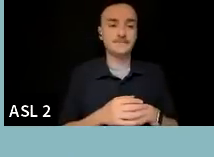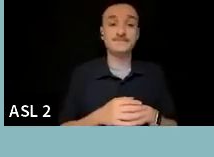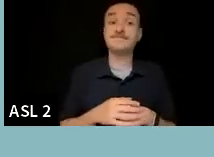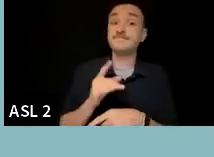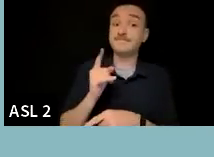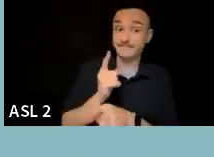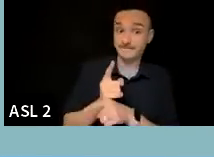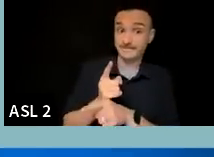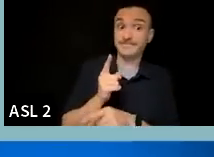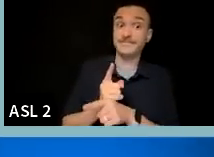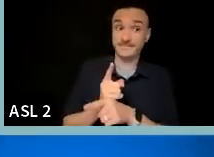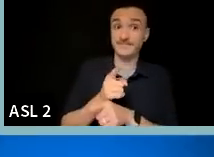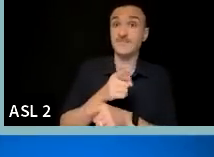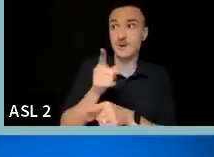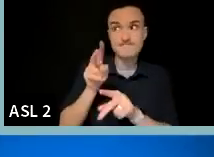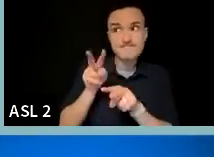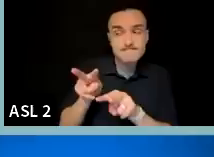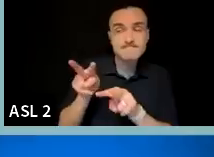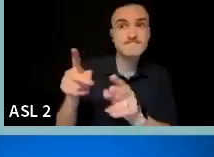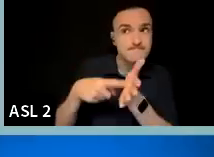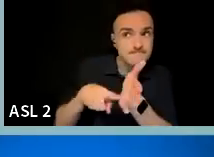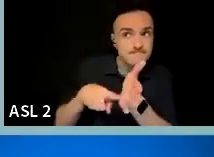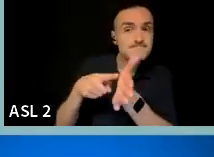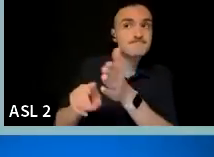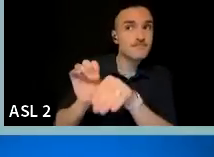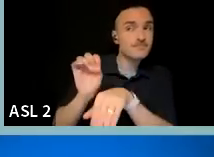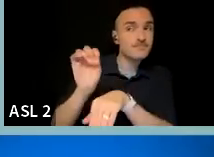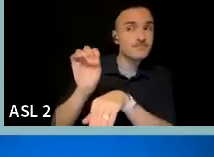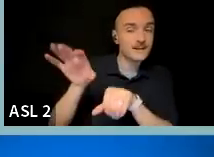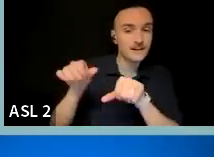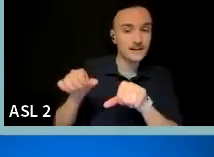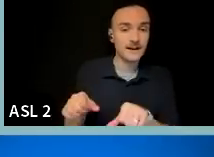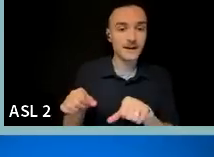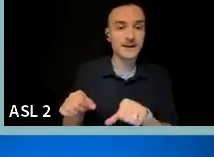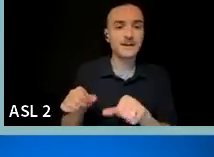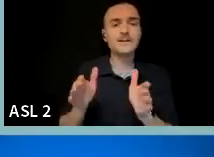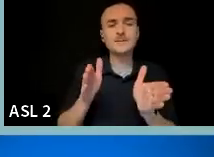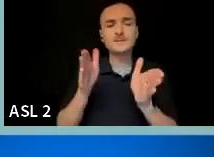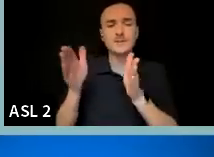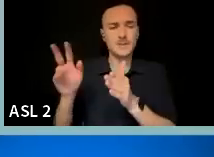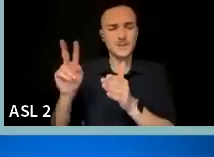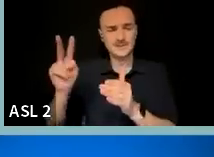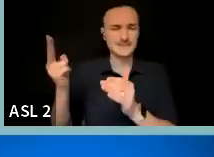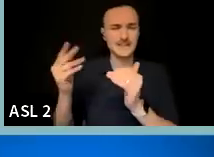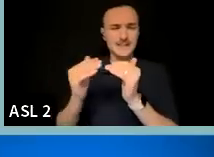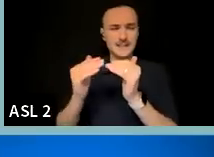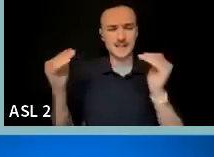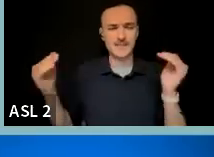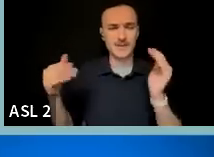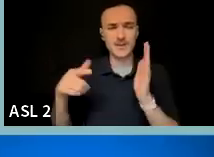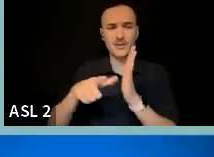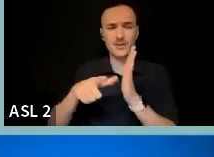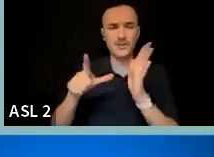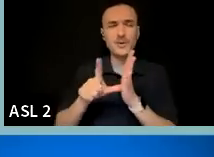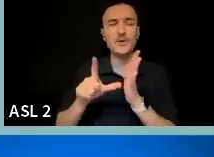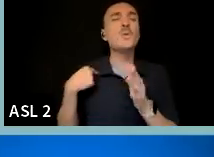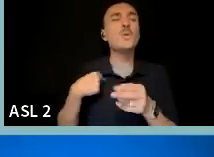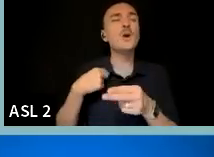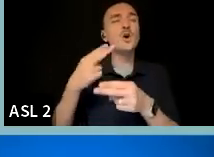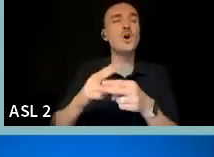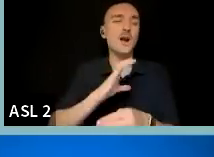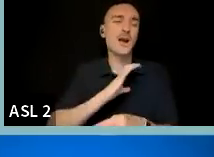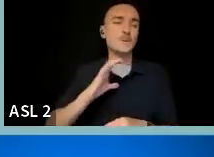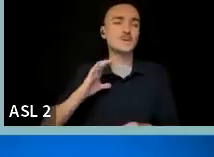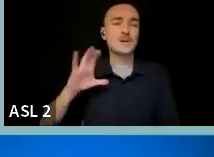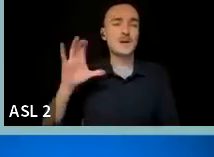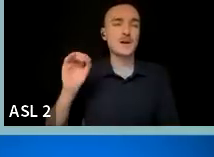initial scientific peer review of the application, let's talk about that second level of review we call council and what happens next. Each IC